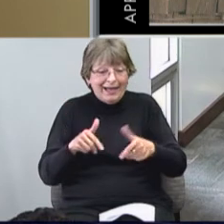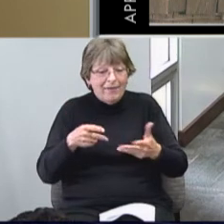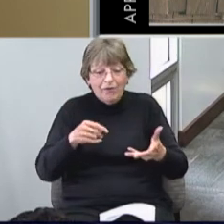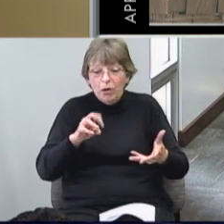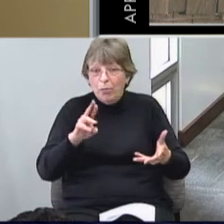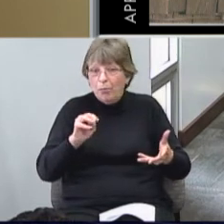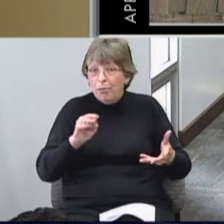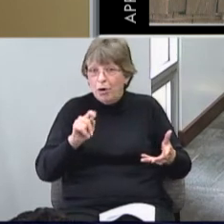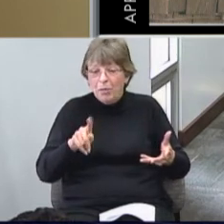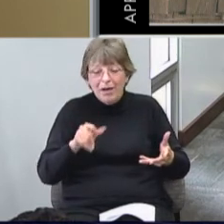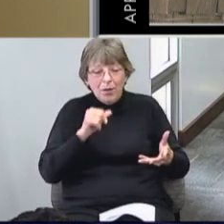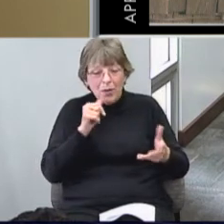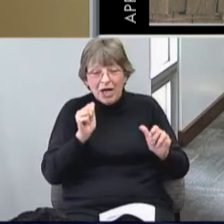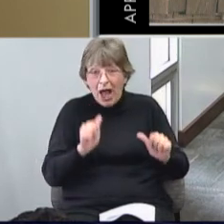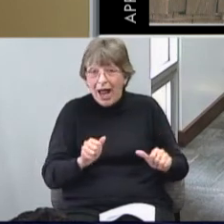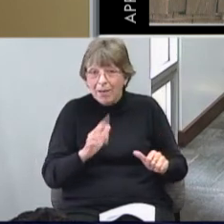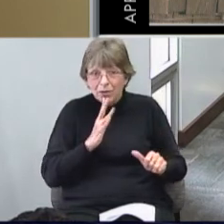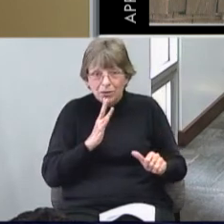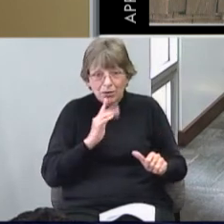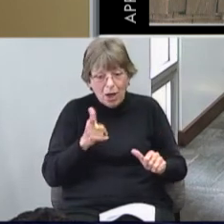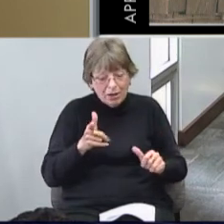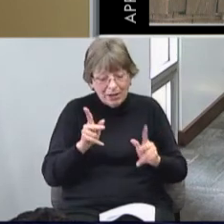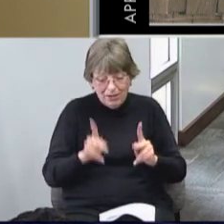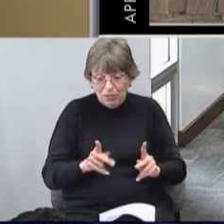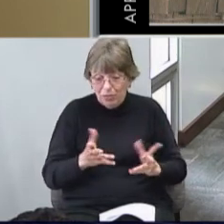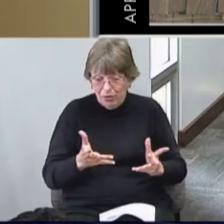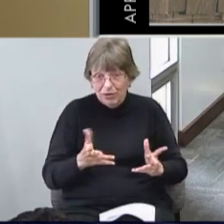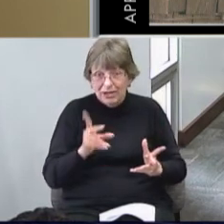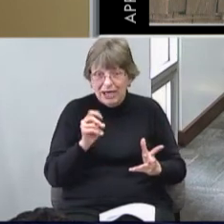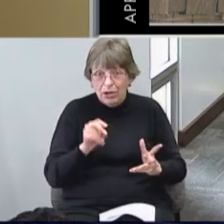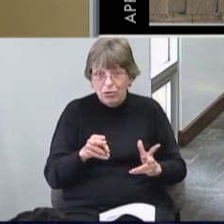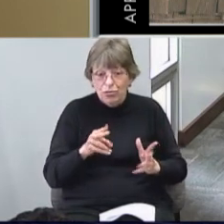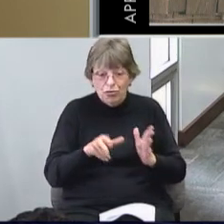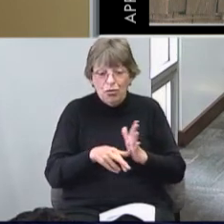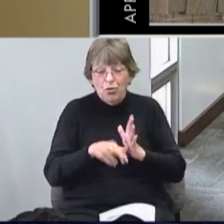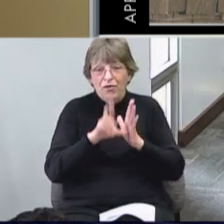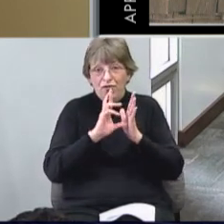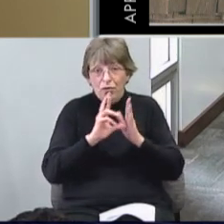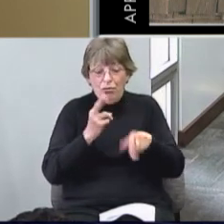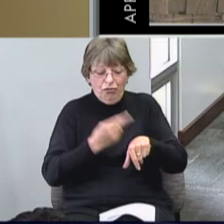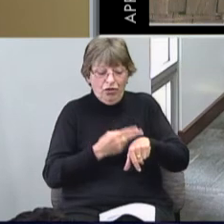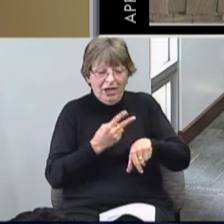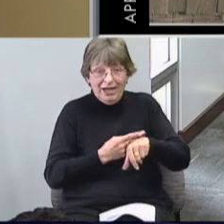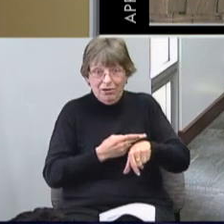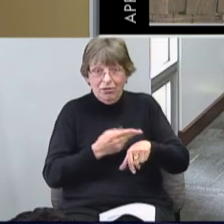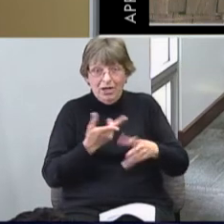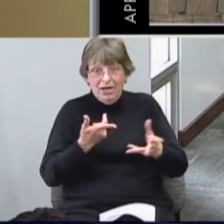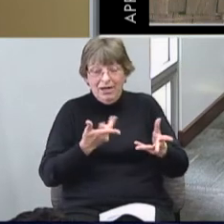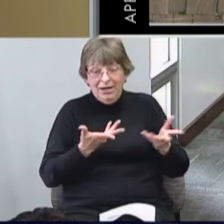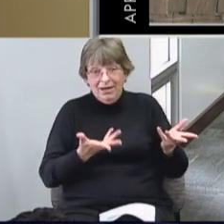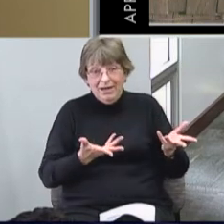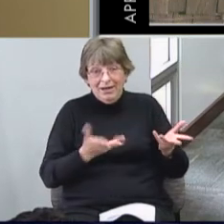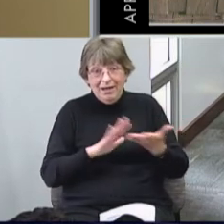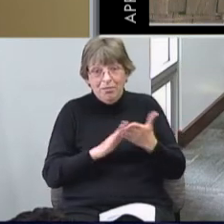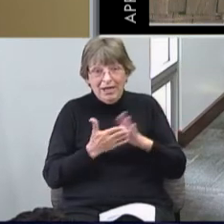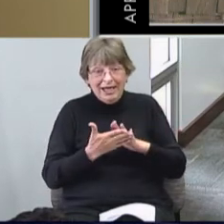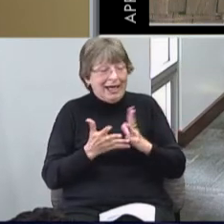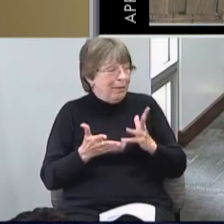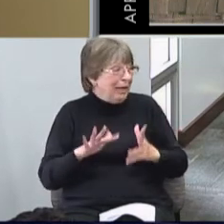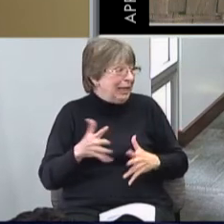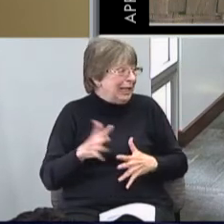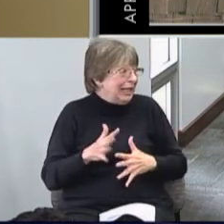not able to talk to the applicant and do the historic review on the project, and so it became kind